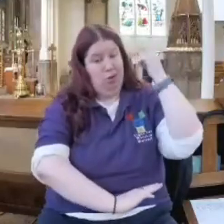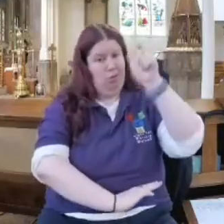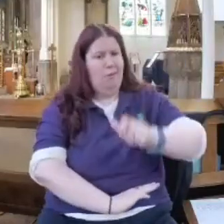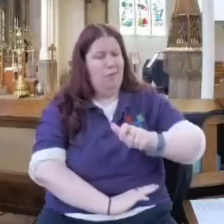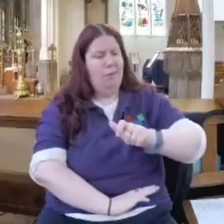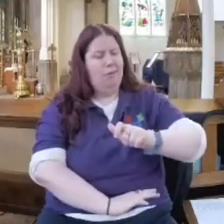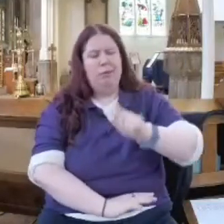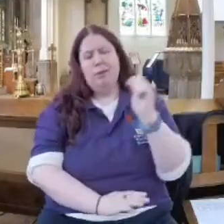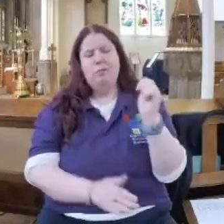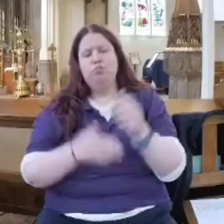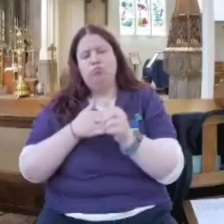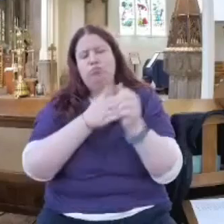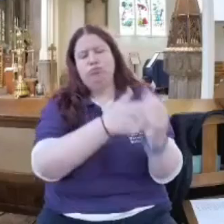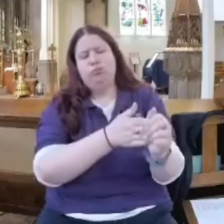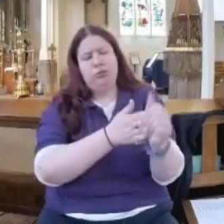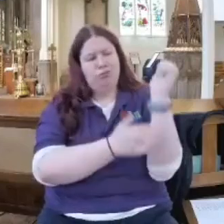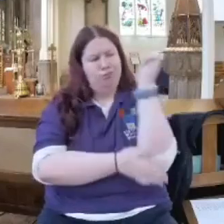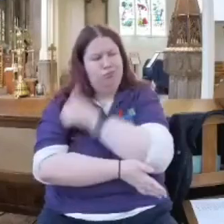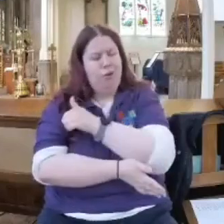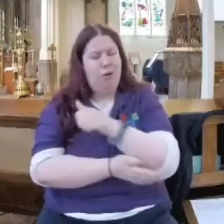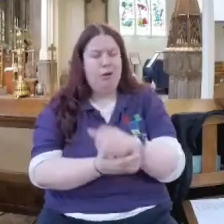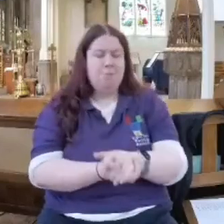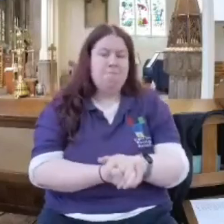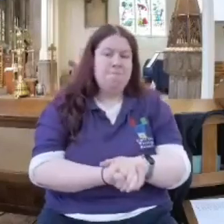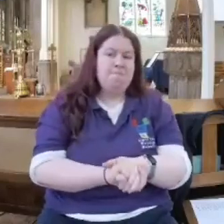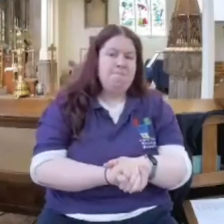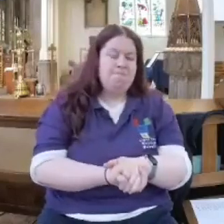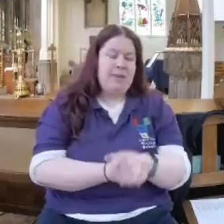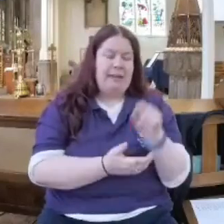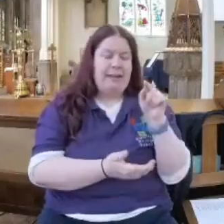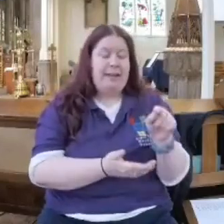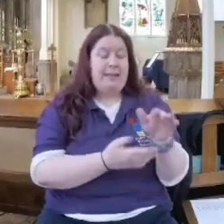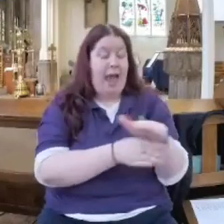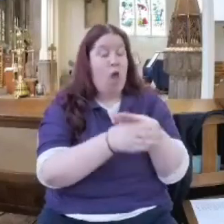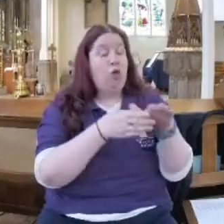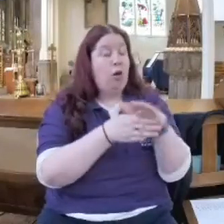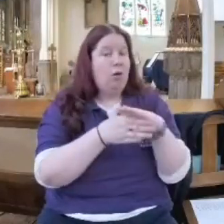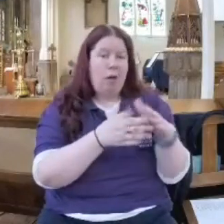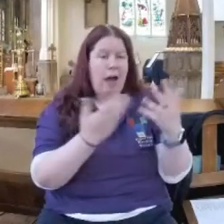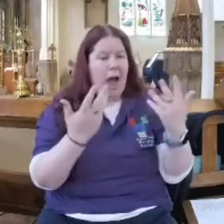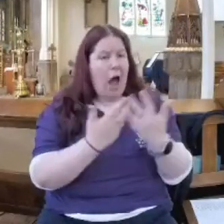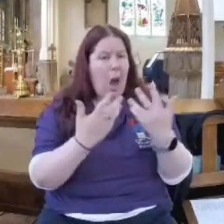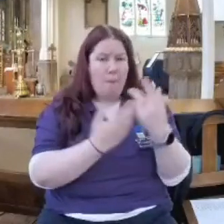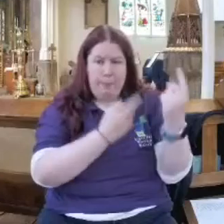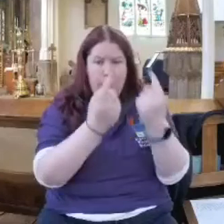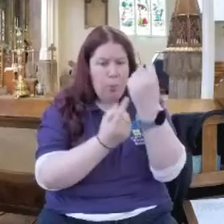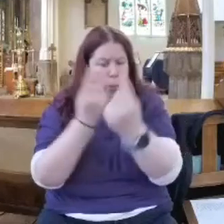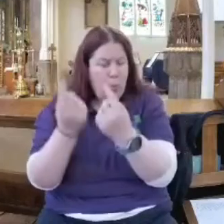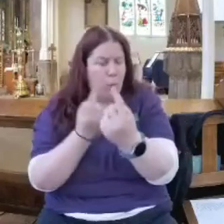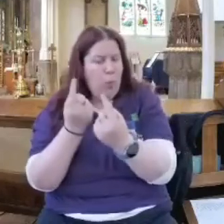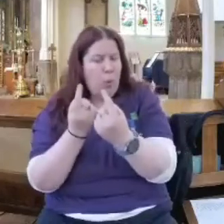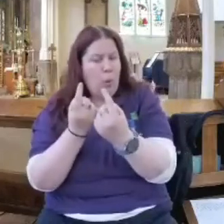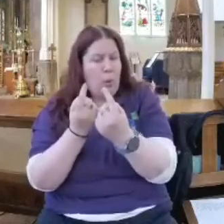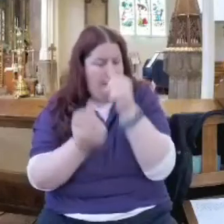scholar. And his area of expertise is on how people change